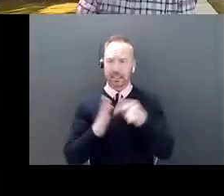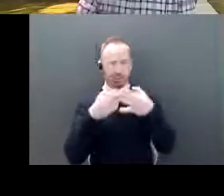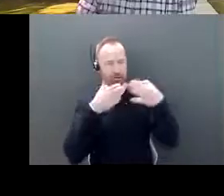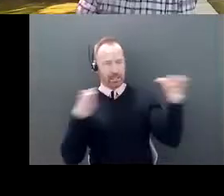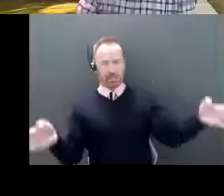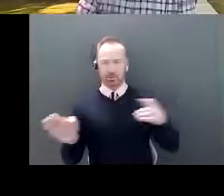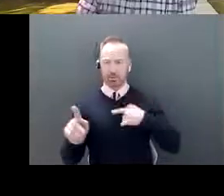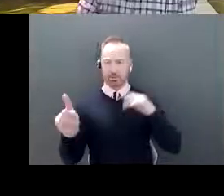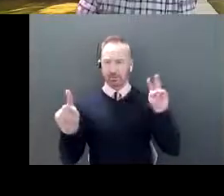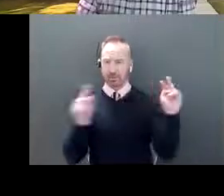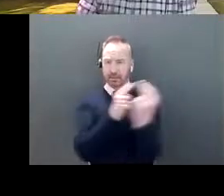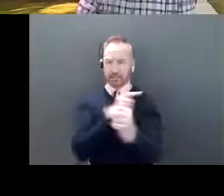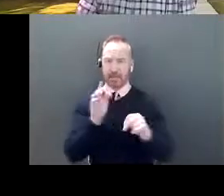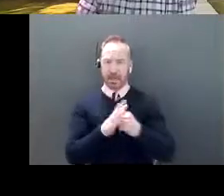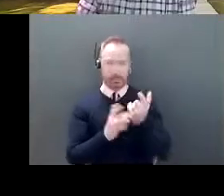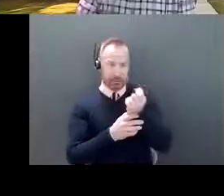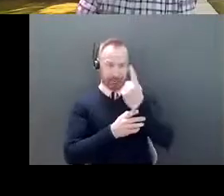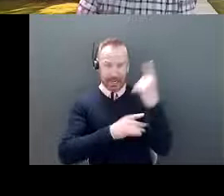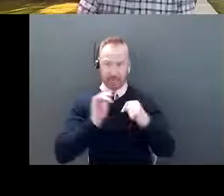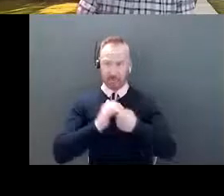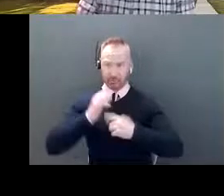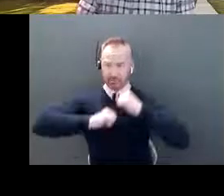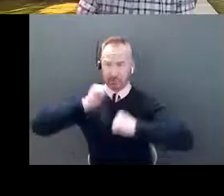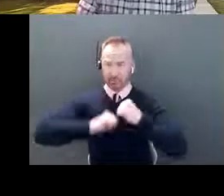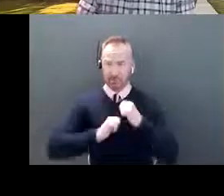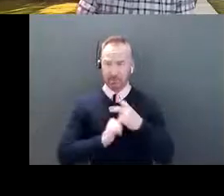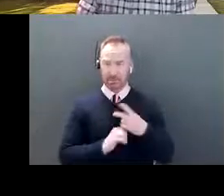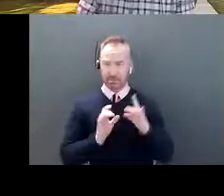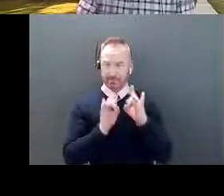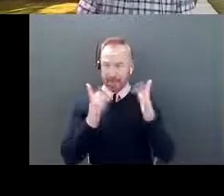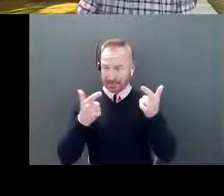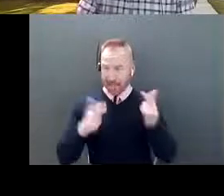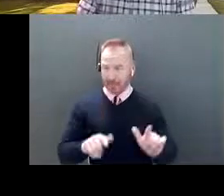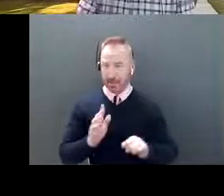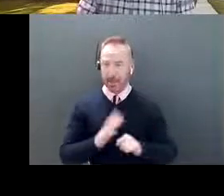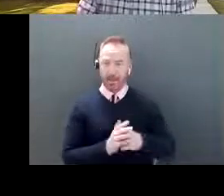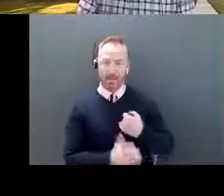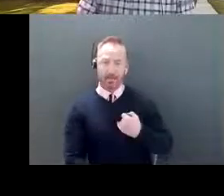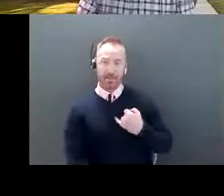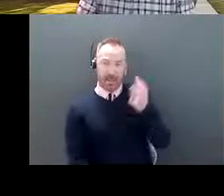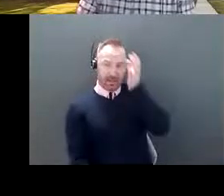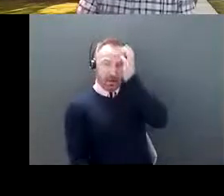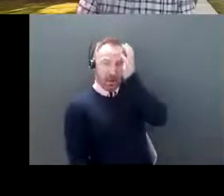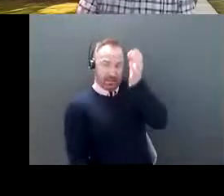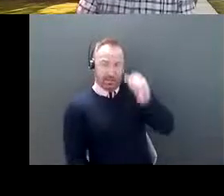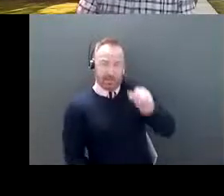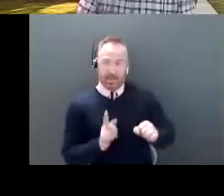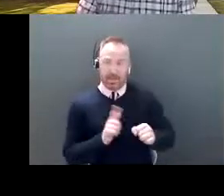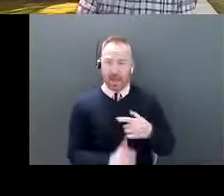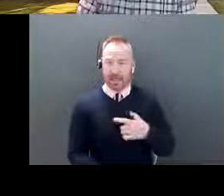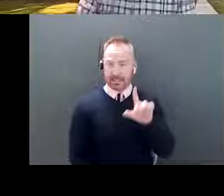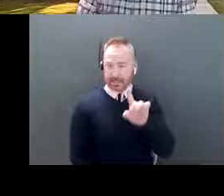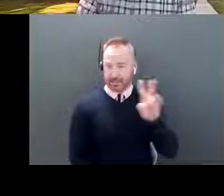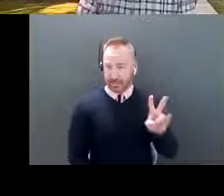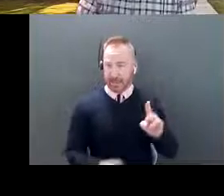and structural violence that's at play. The idea that domestic violence only affects younger women doesn't happen by